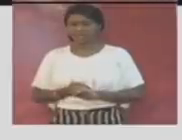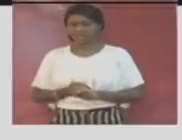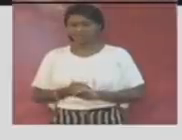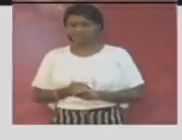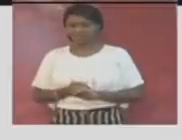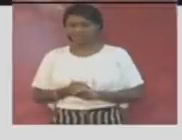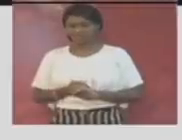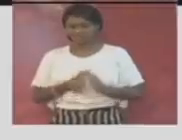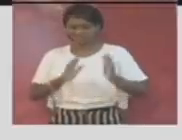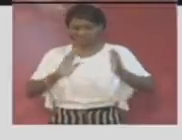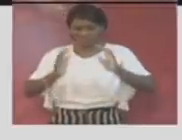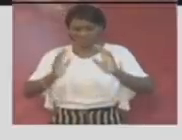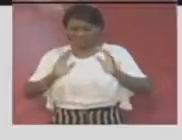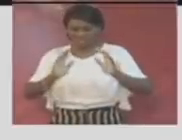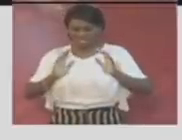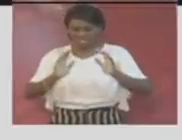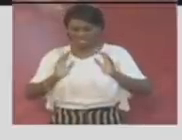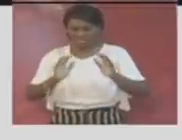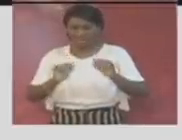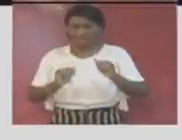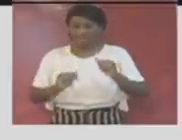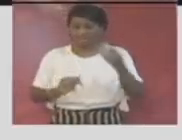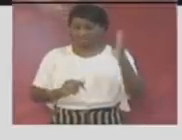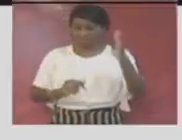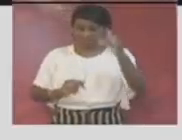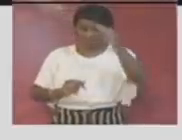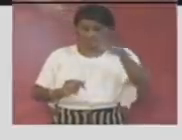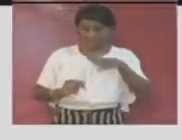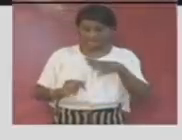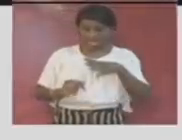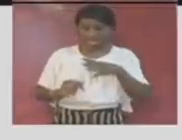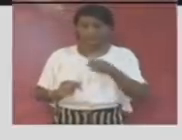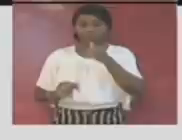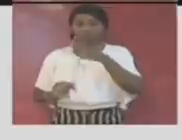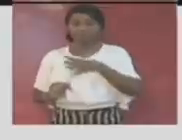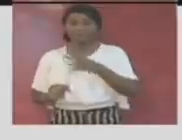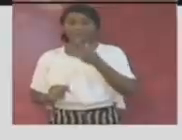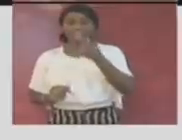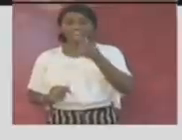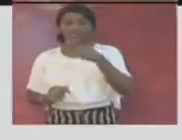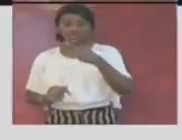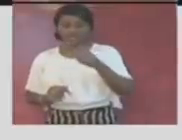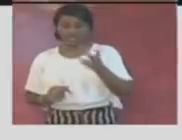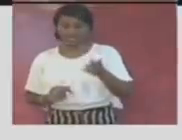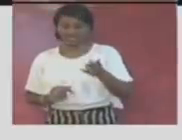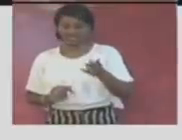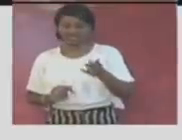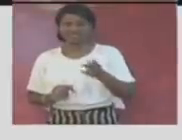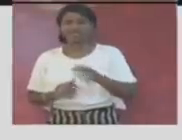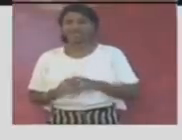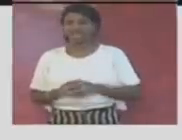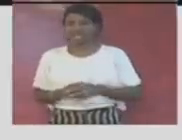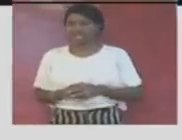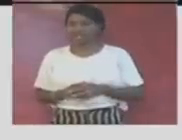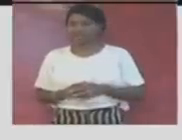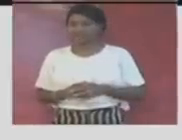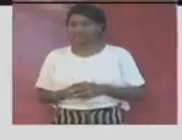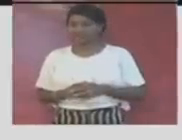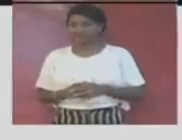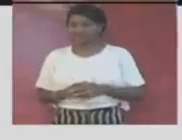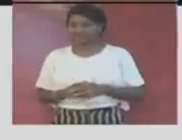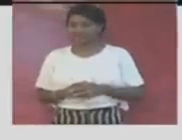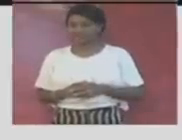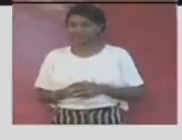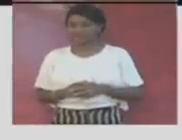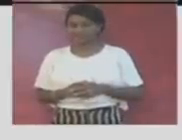case, shows men in blue on the left, women in pink on the right, and the individual bars corresponded to